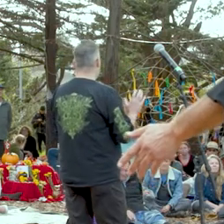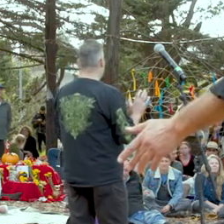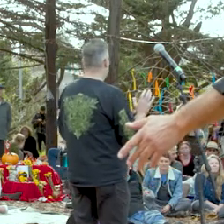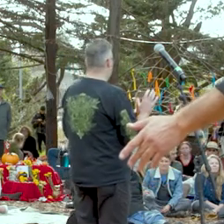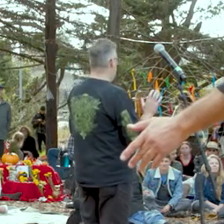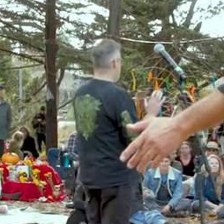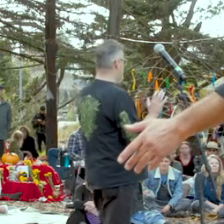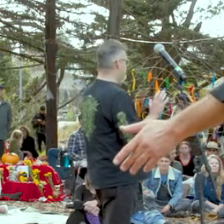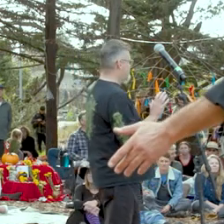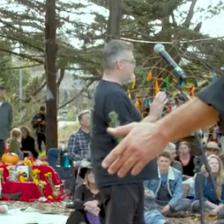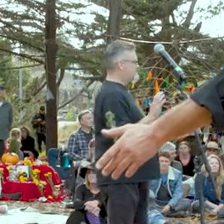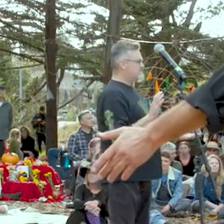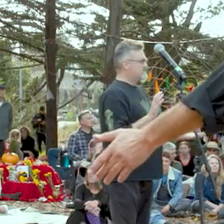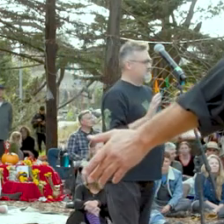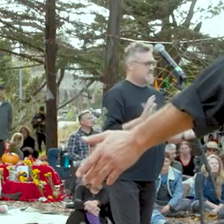Susan Jackson.